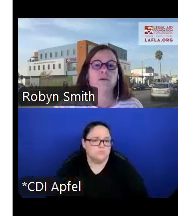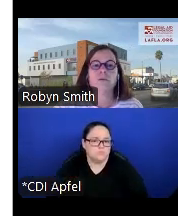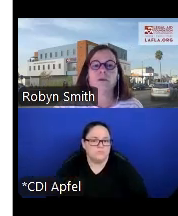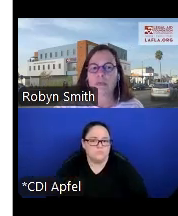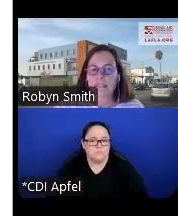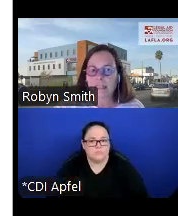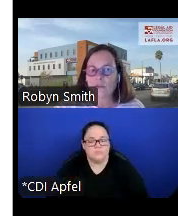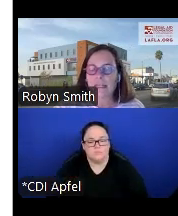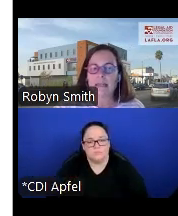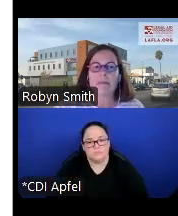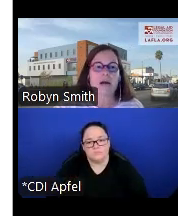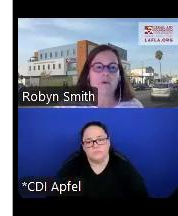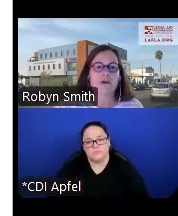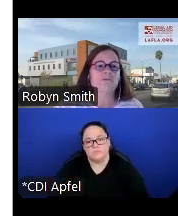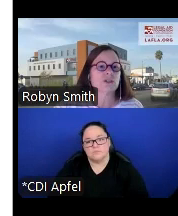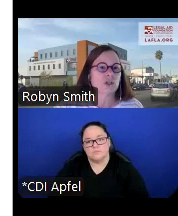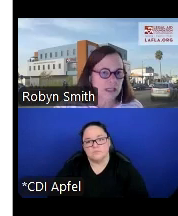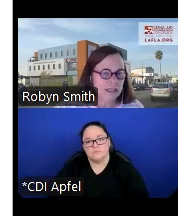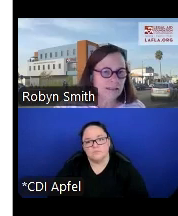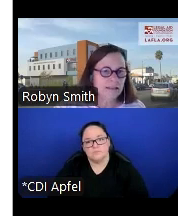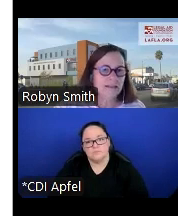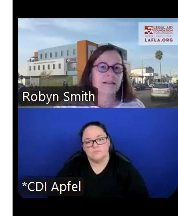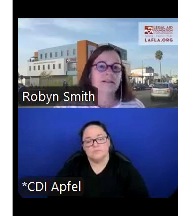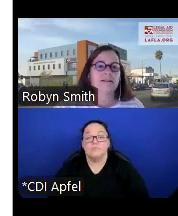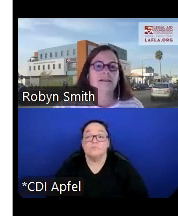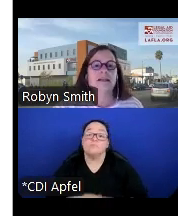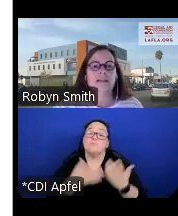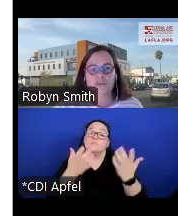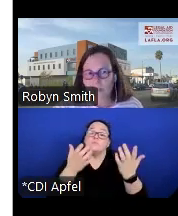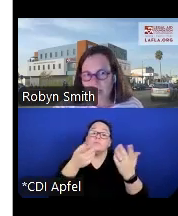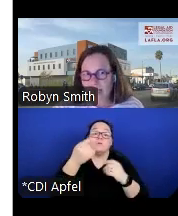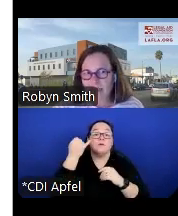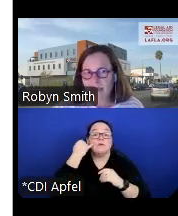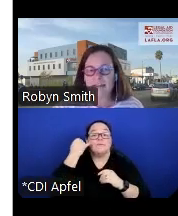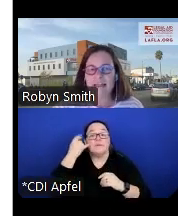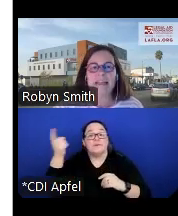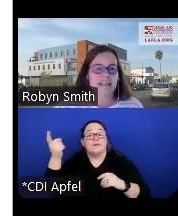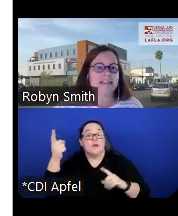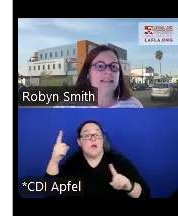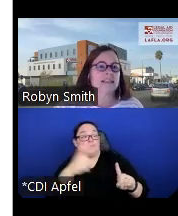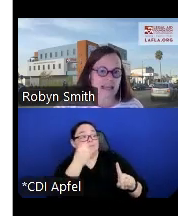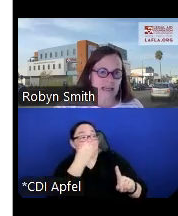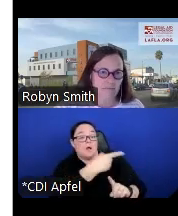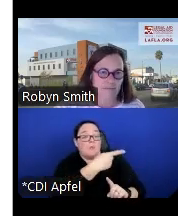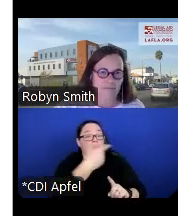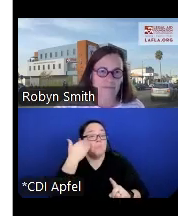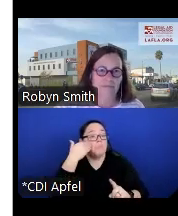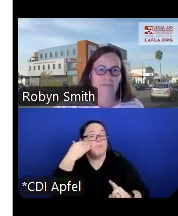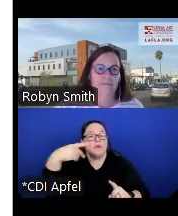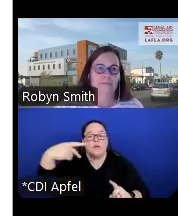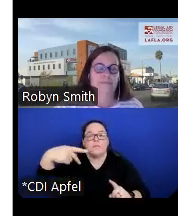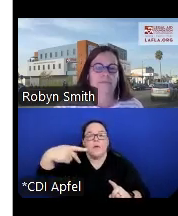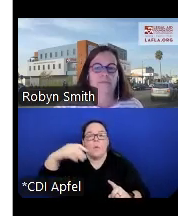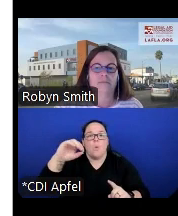If anyone requests that you sign a power of attorney, another sign that it is a scam.